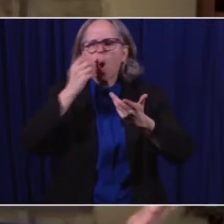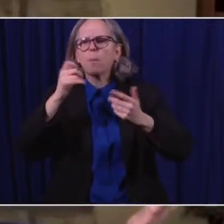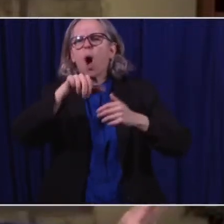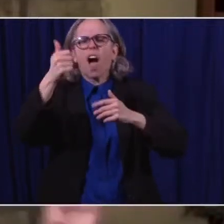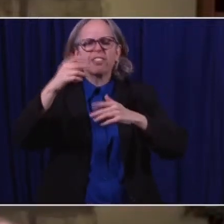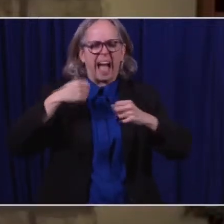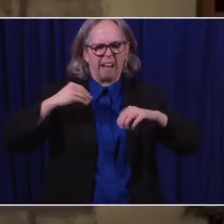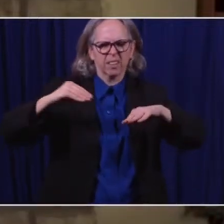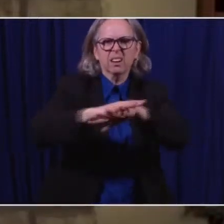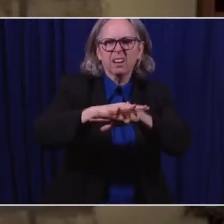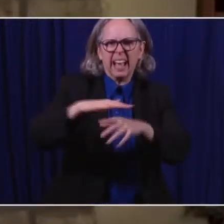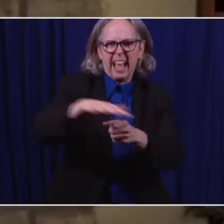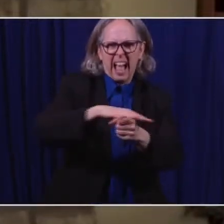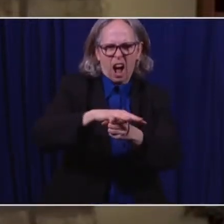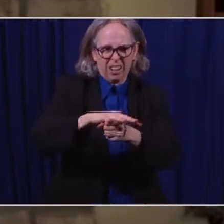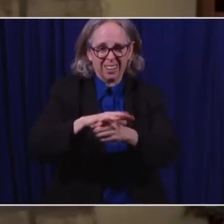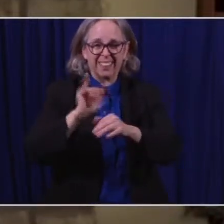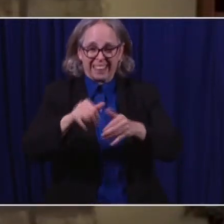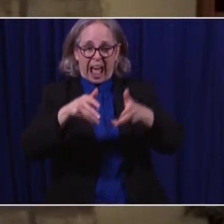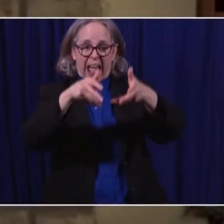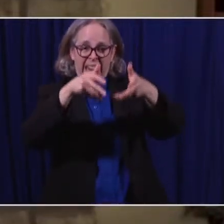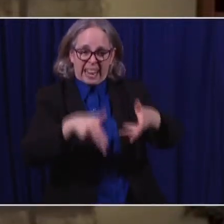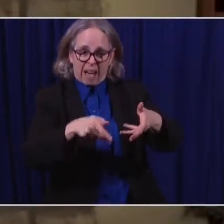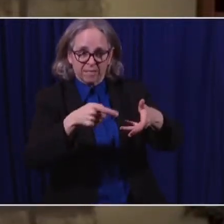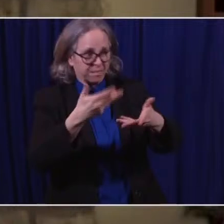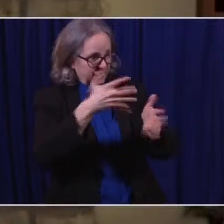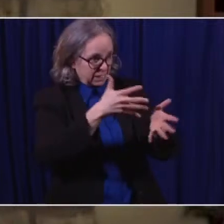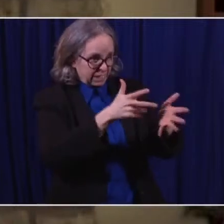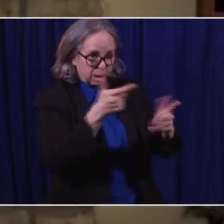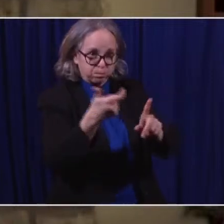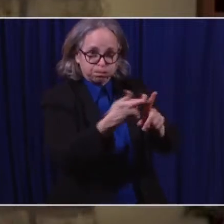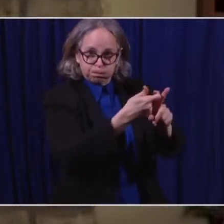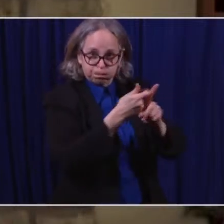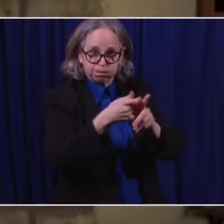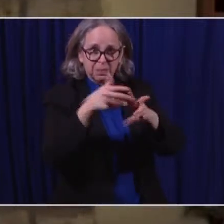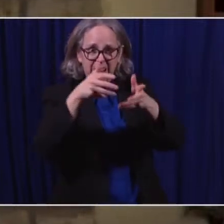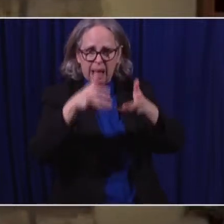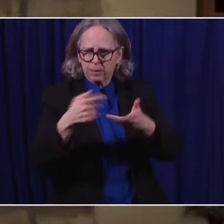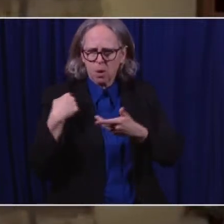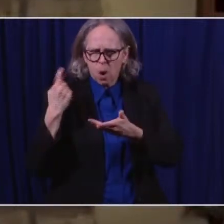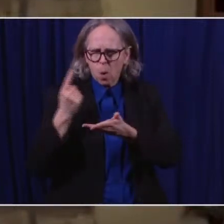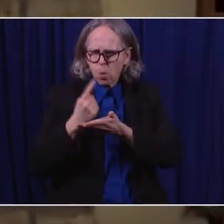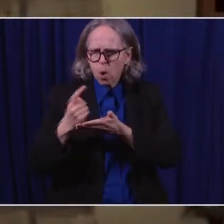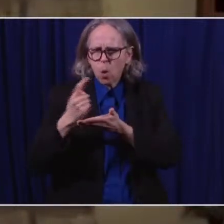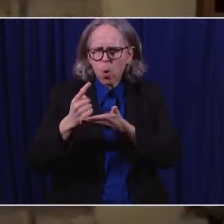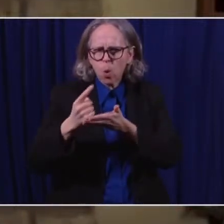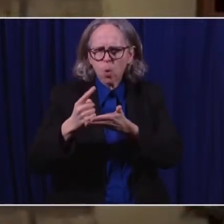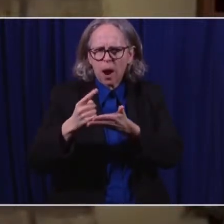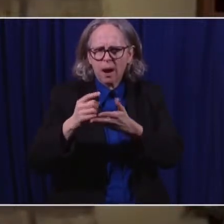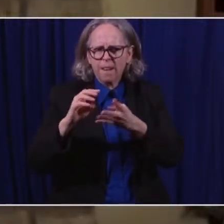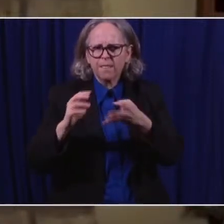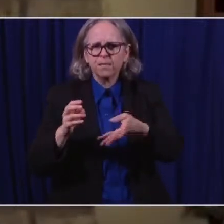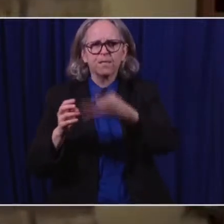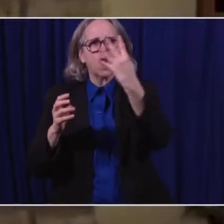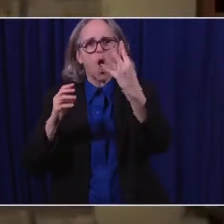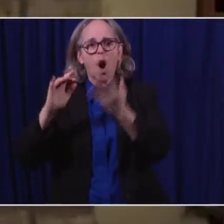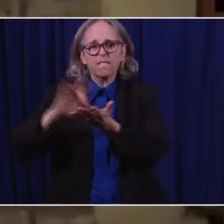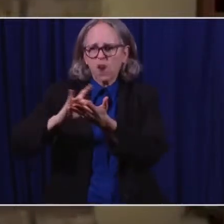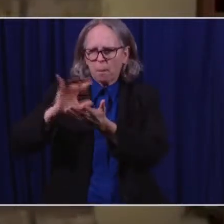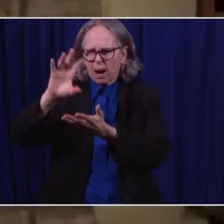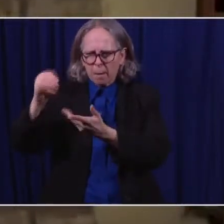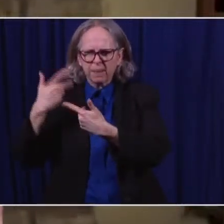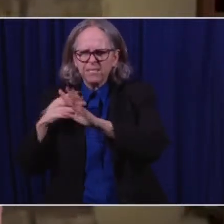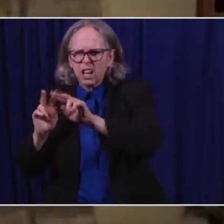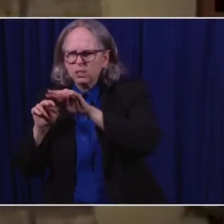set aside. And as we go week to week, our pharmacy partners who are going into our nursing homes, who are going into our congregate